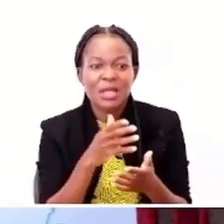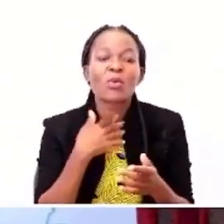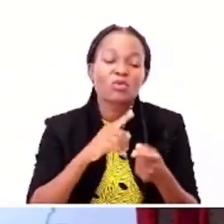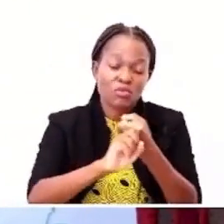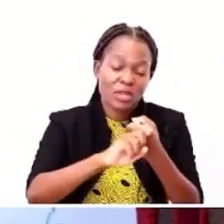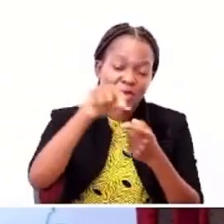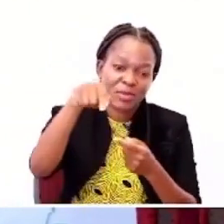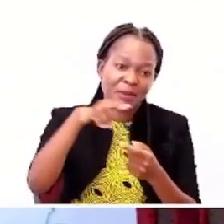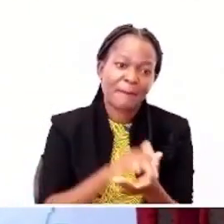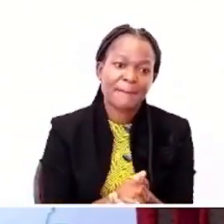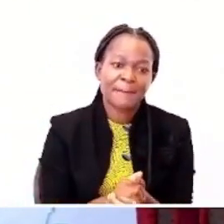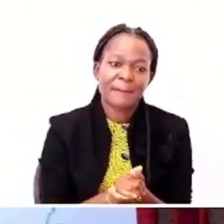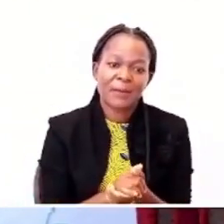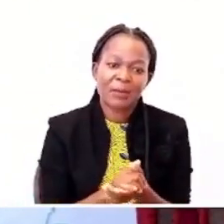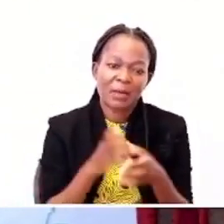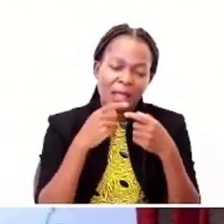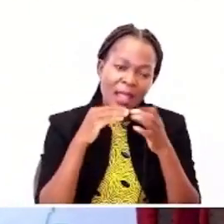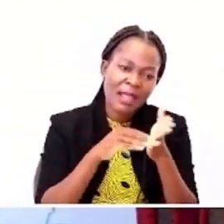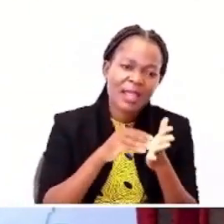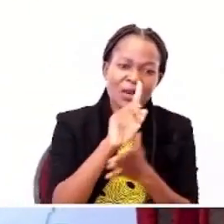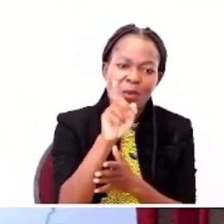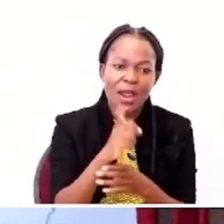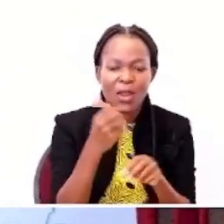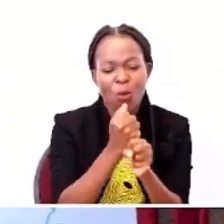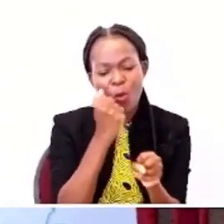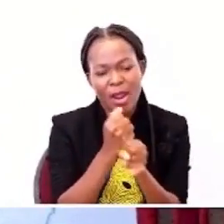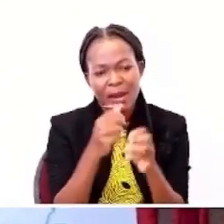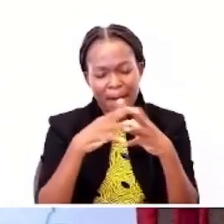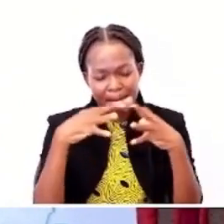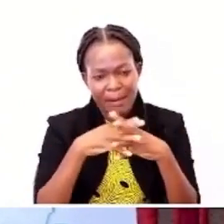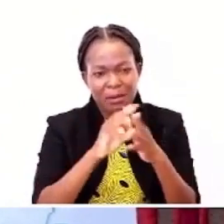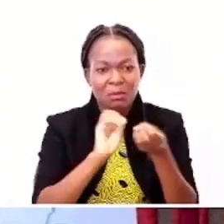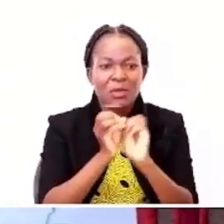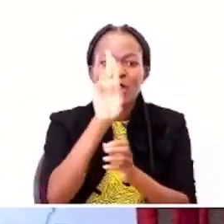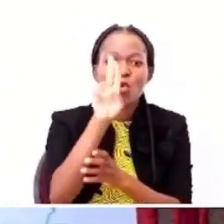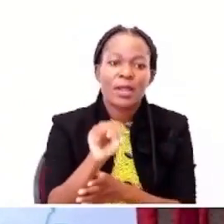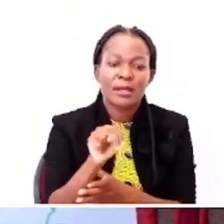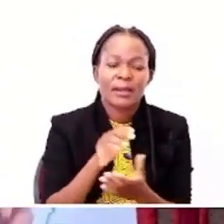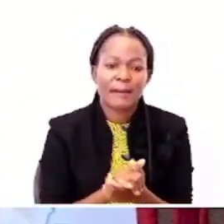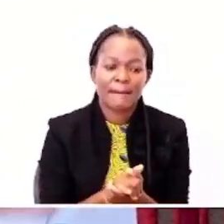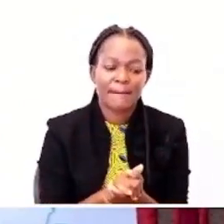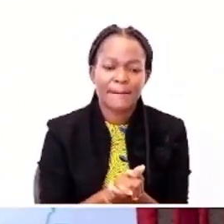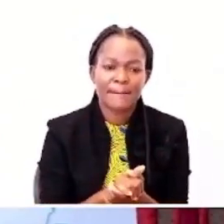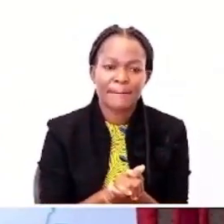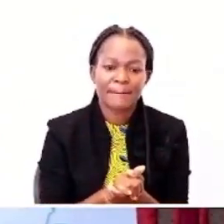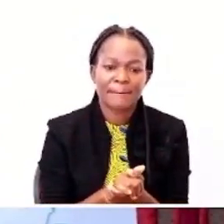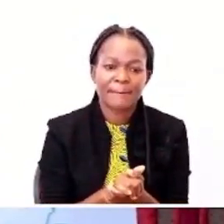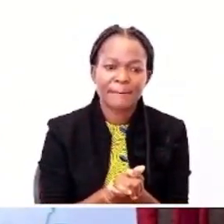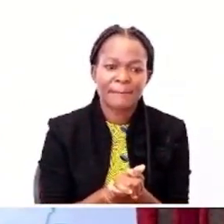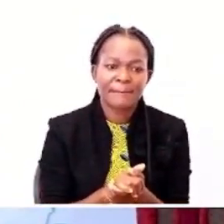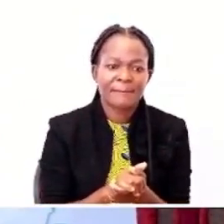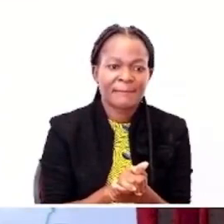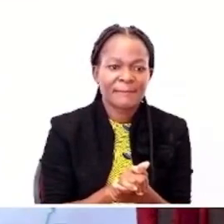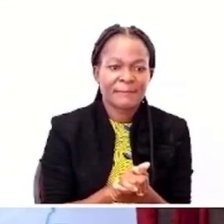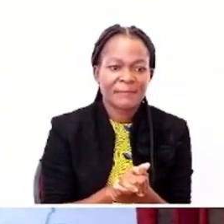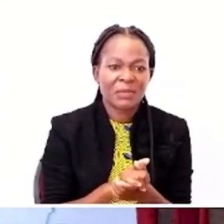you. And the reason why a lot of the work that's been happening at the UN is we're not getting